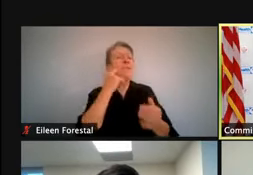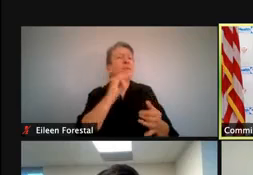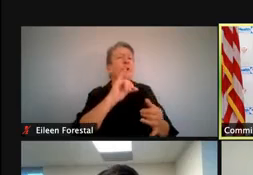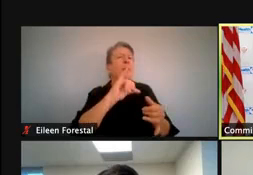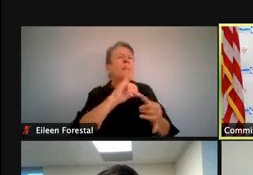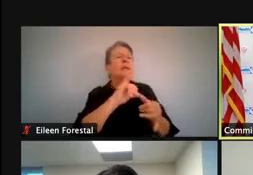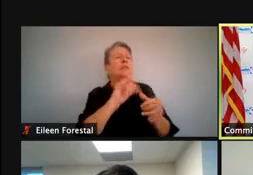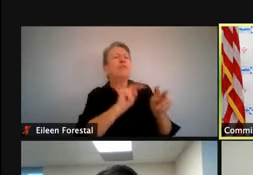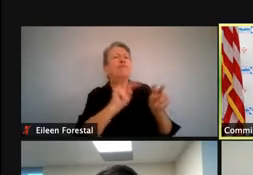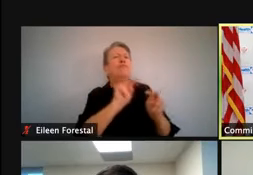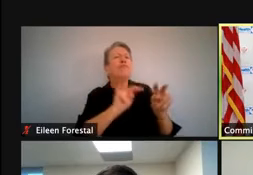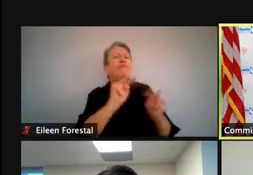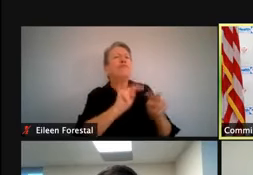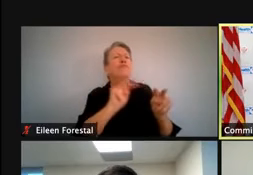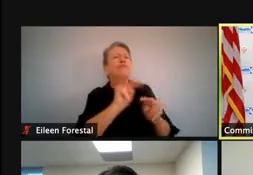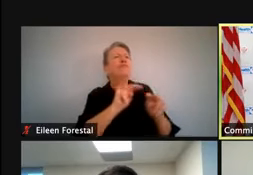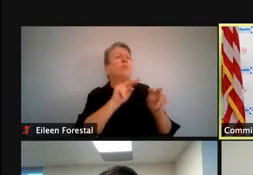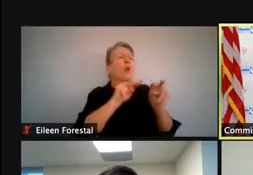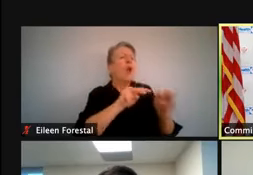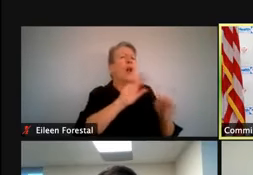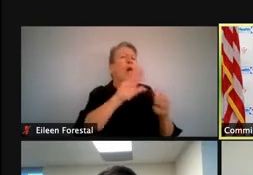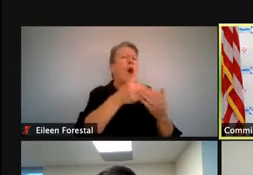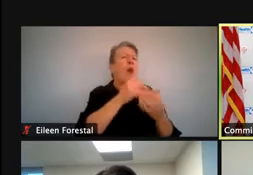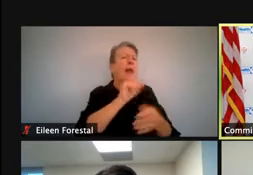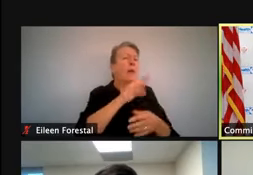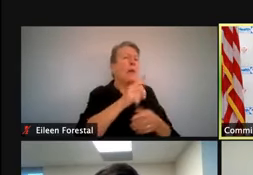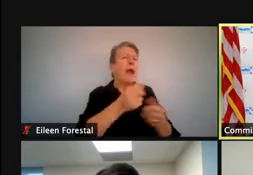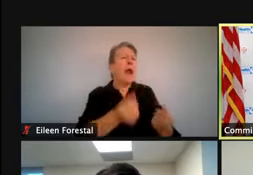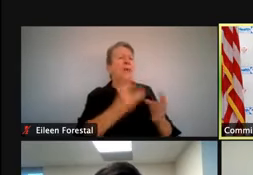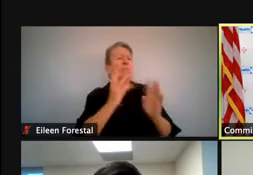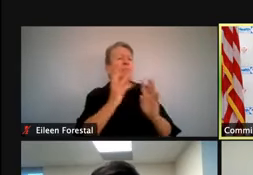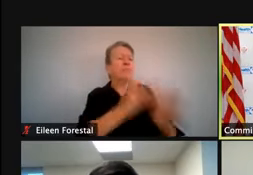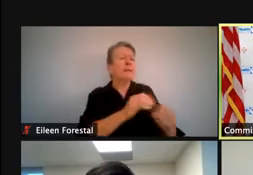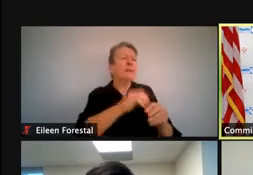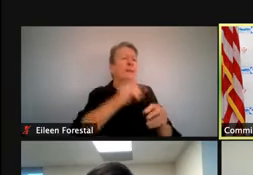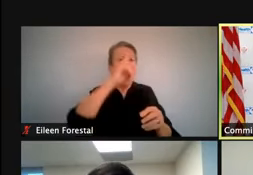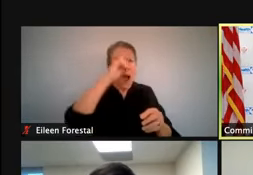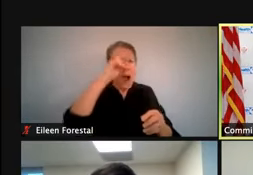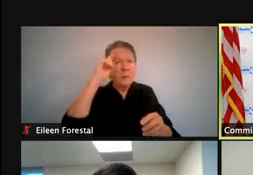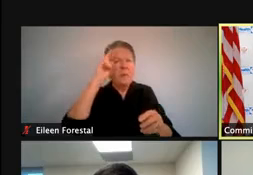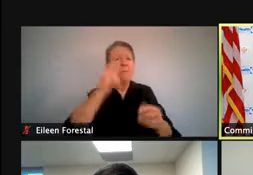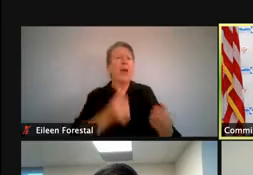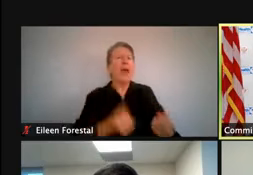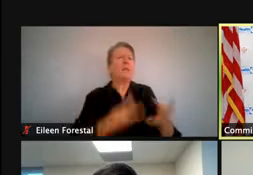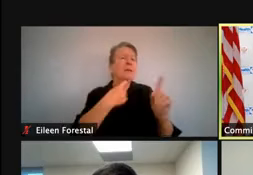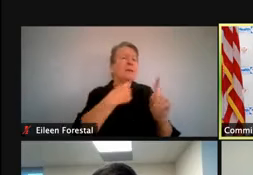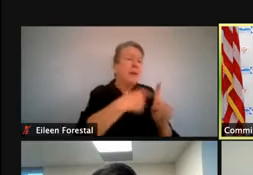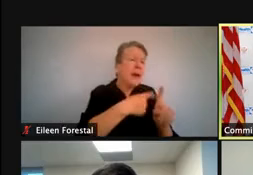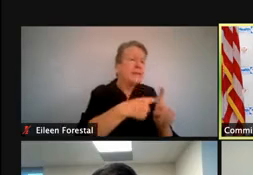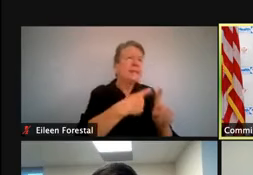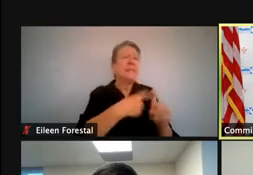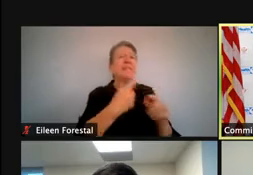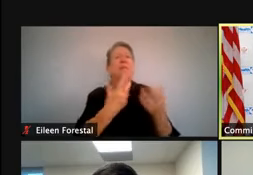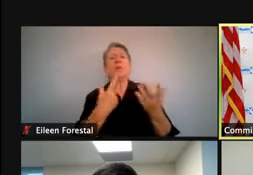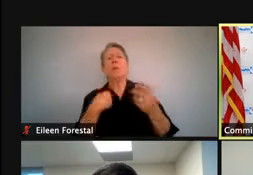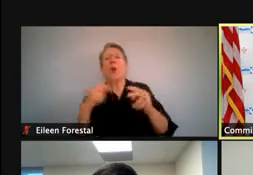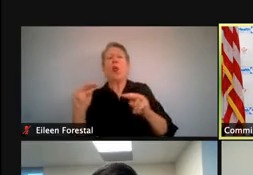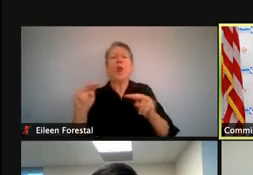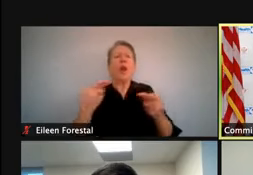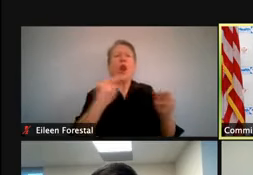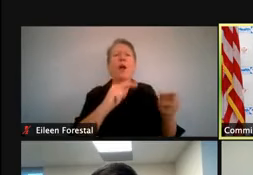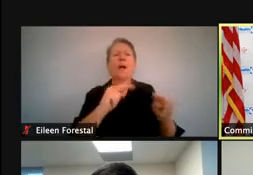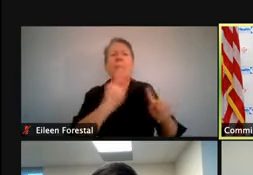new cases, hospitalization, positivity, keep a close eye on syndromic surveillance in our